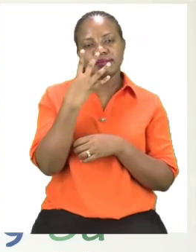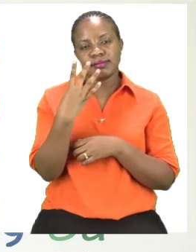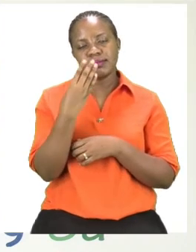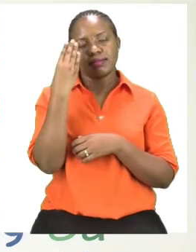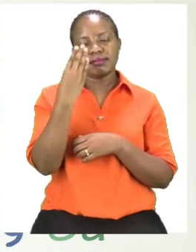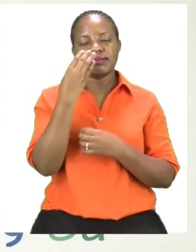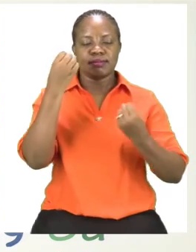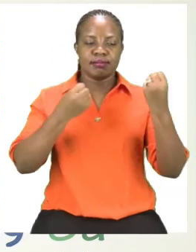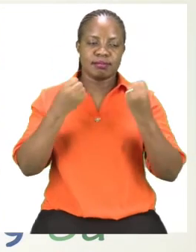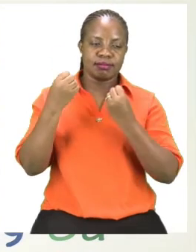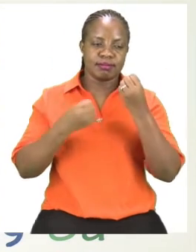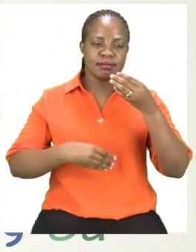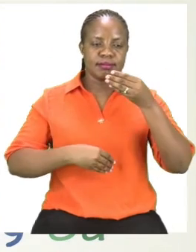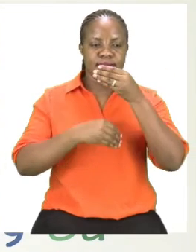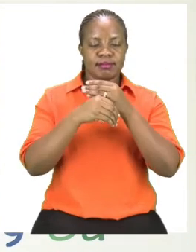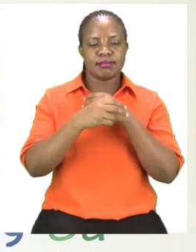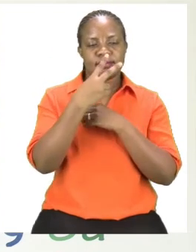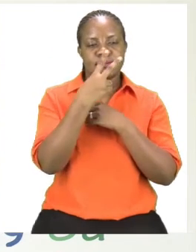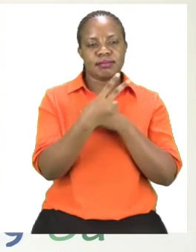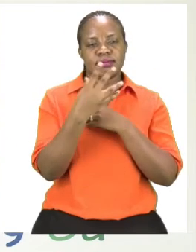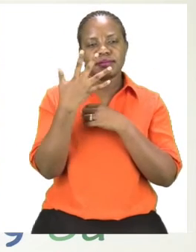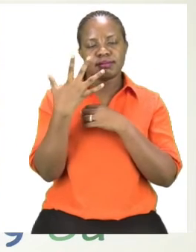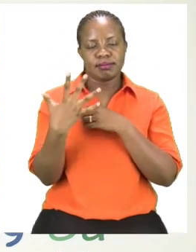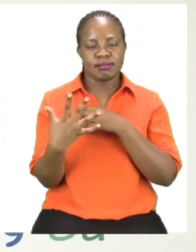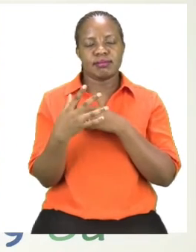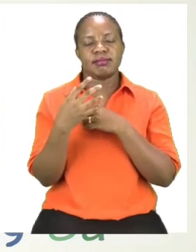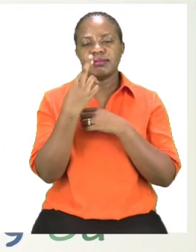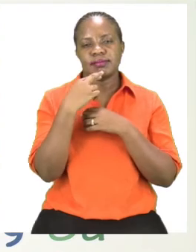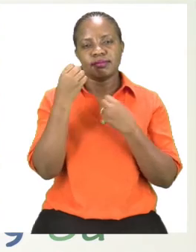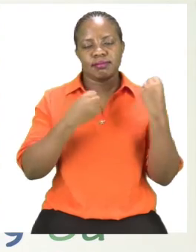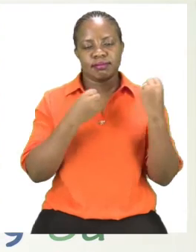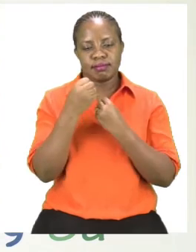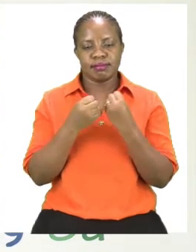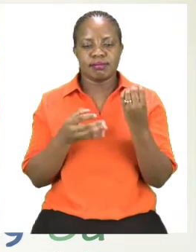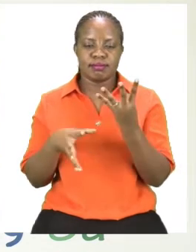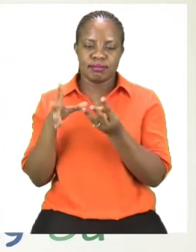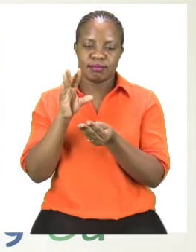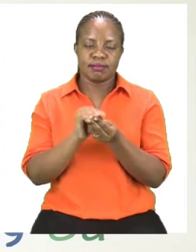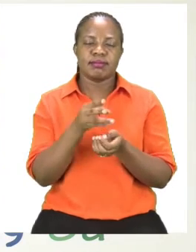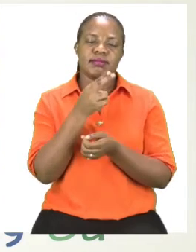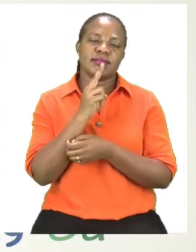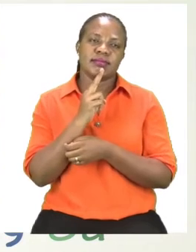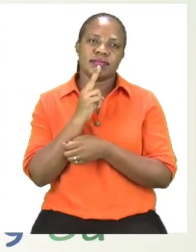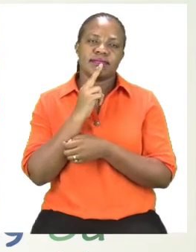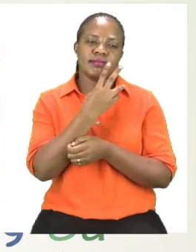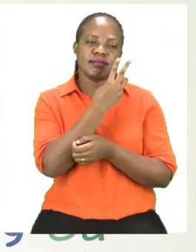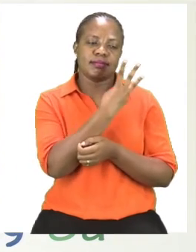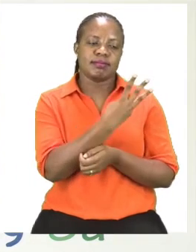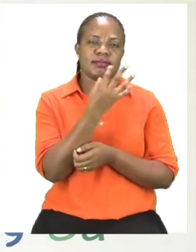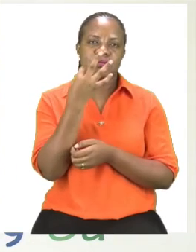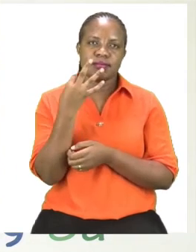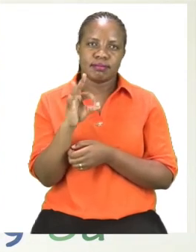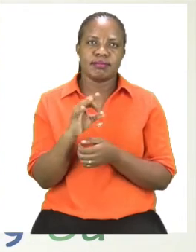39. Let's now read our sum again for the third time so that we know that we did